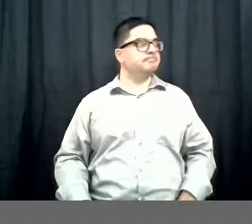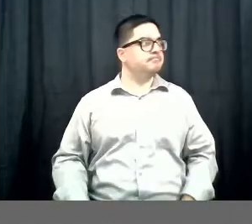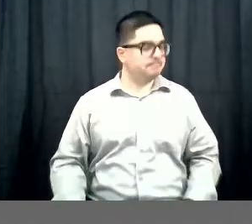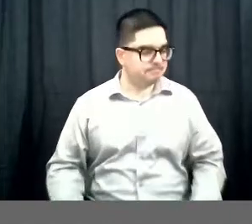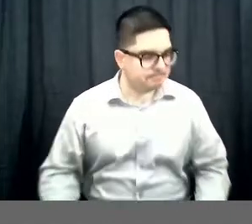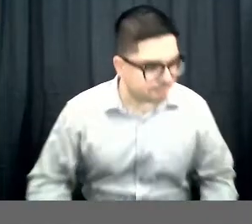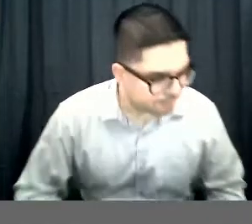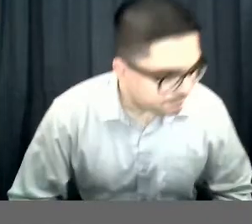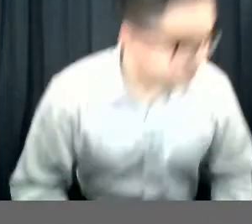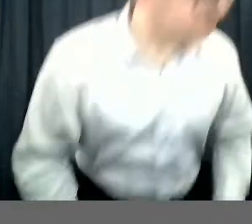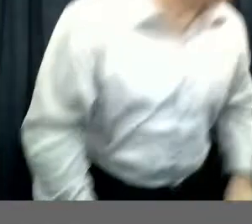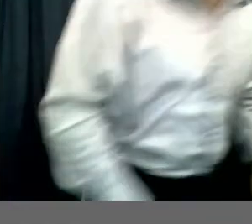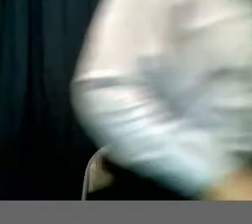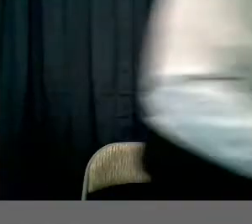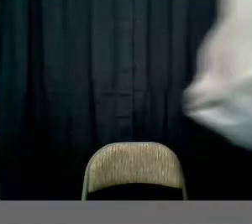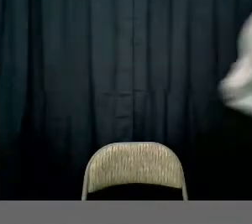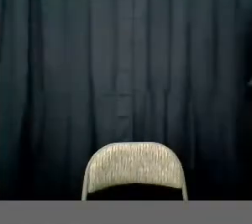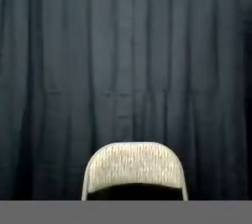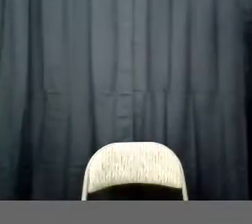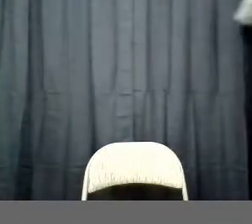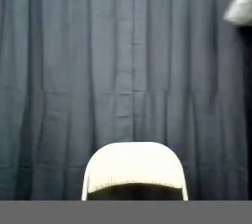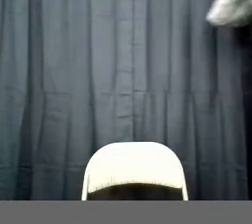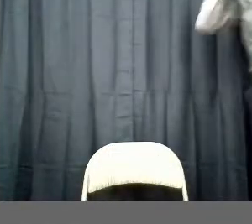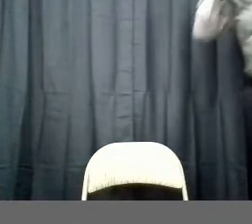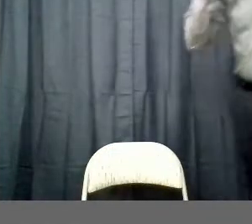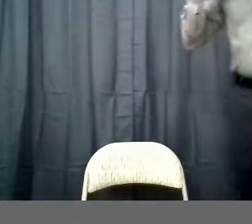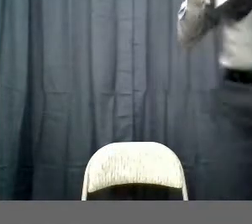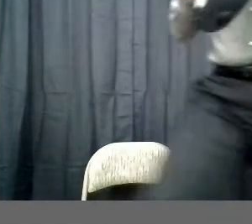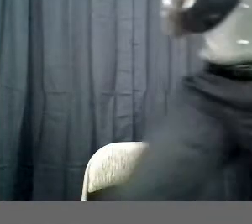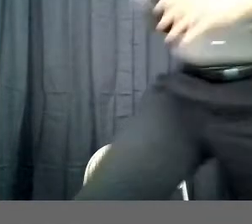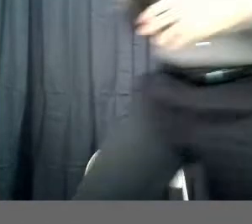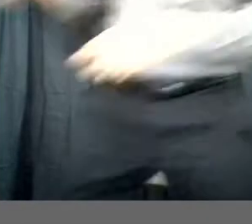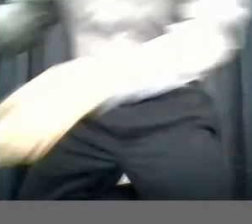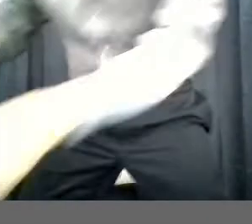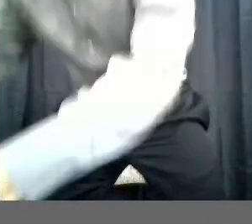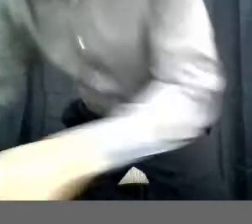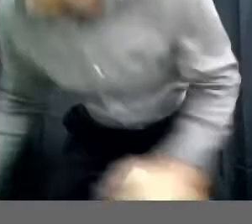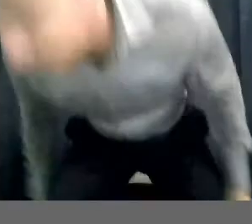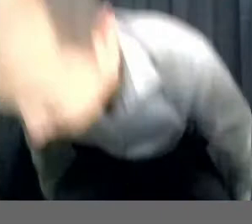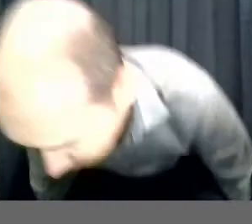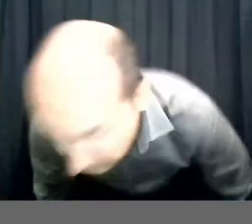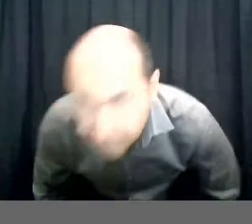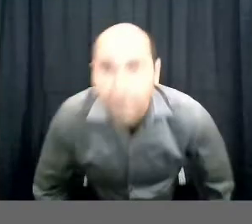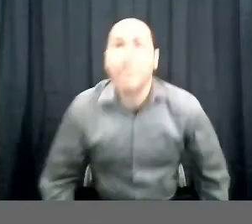Are there questions from anybody on the board?